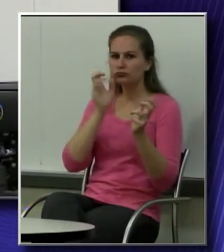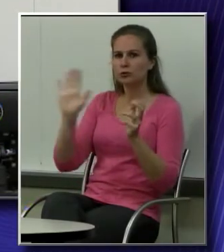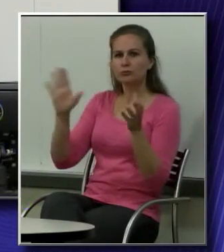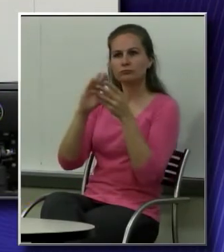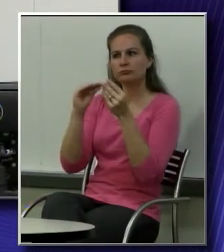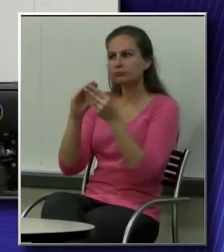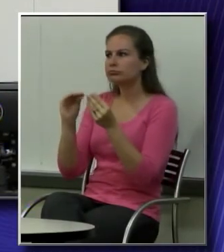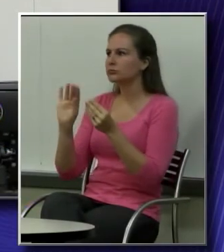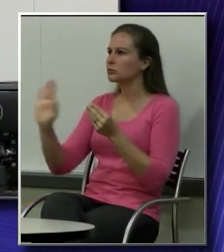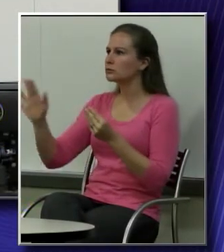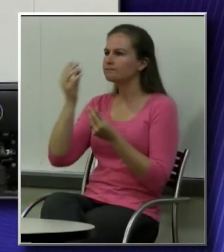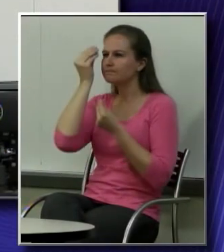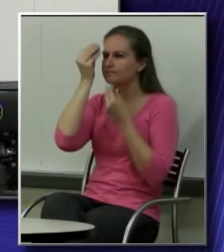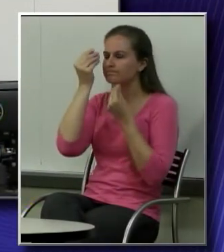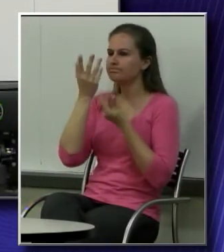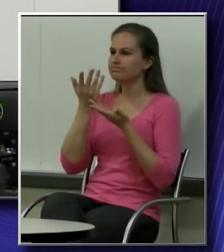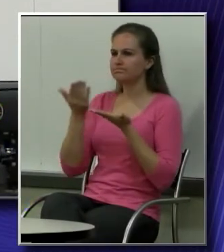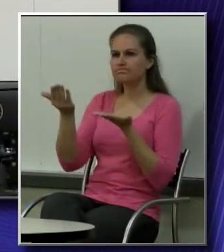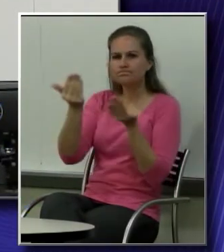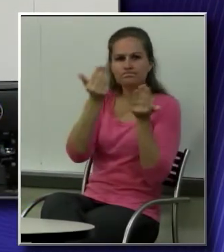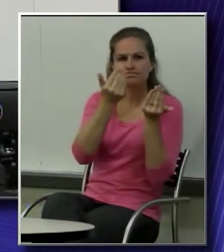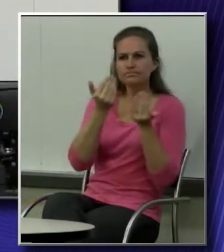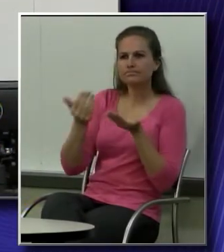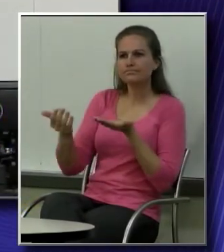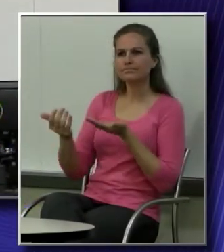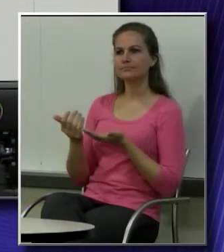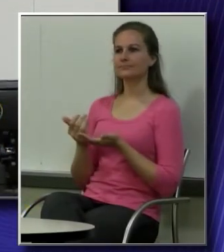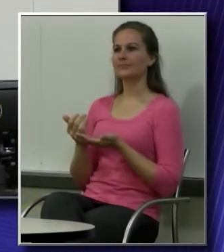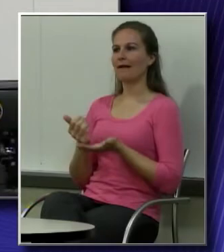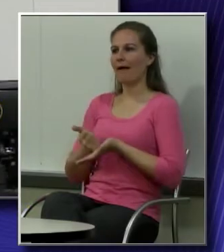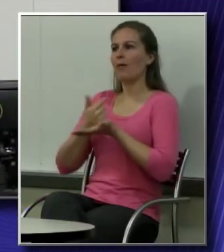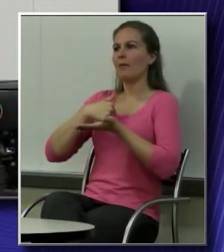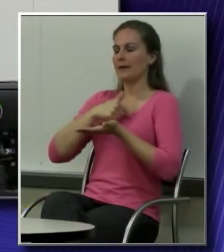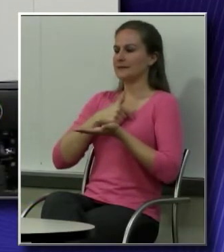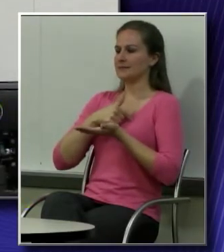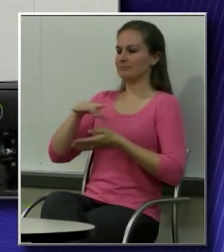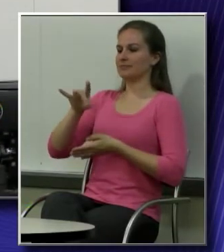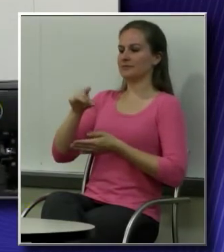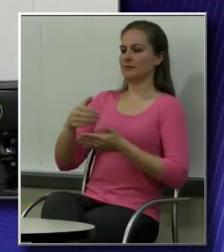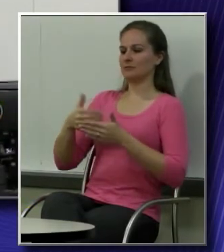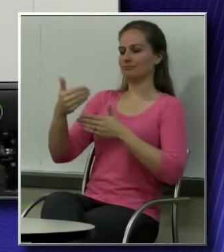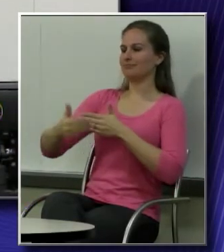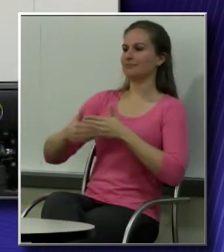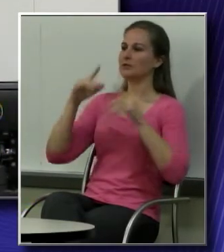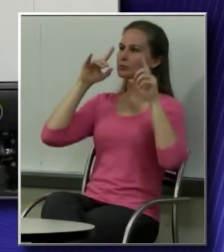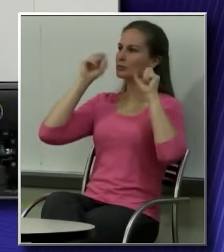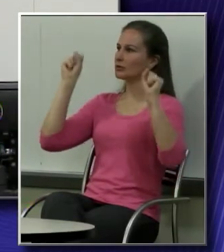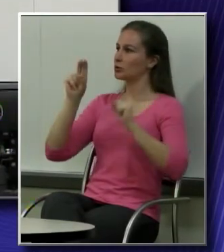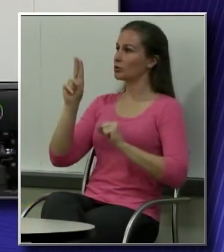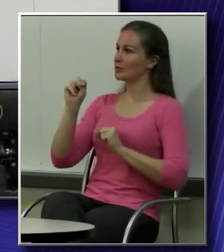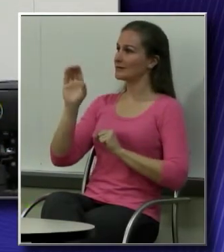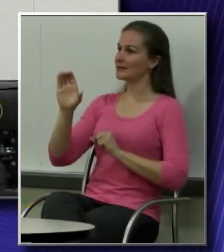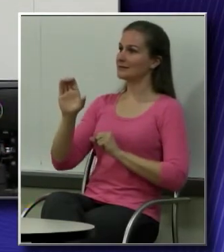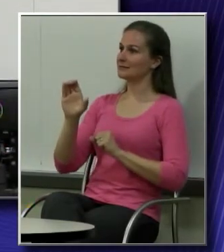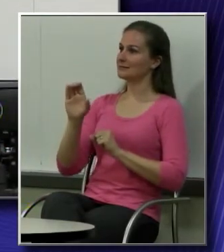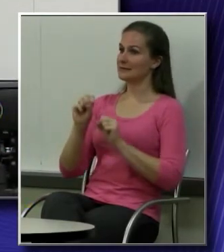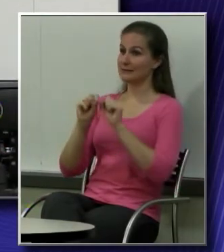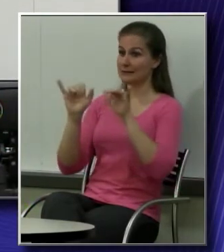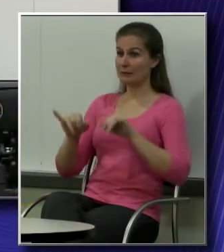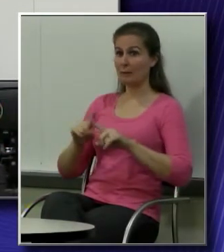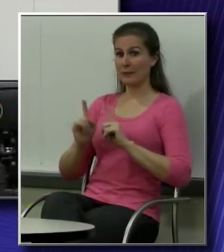your input that will help define the profile of the next president of the UNC system. Tonight, we're asking for your